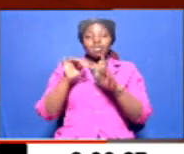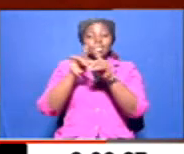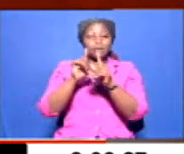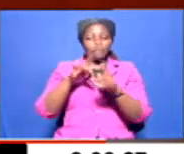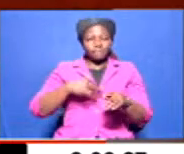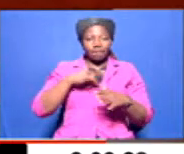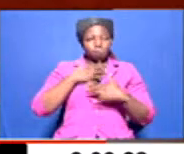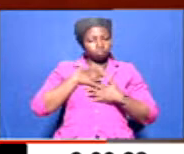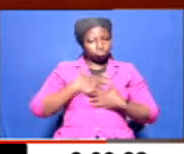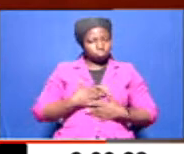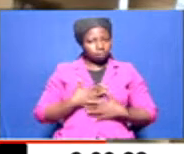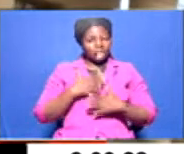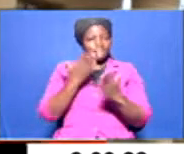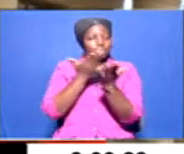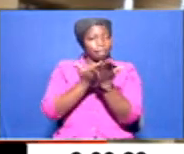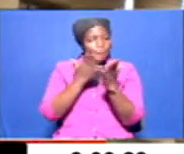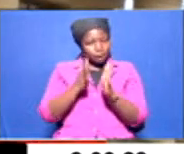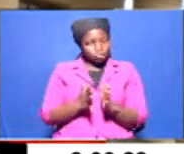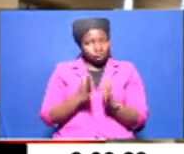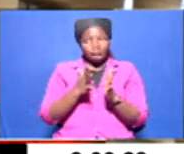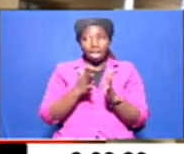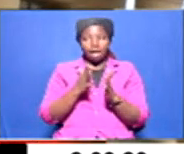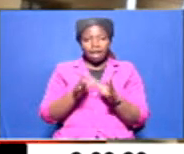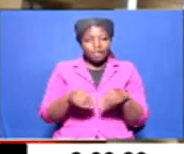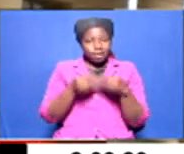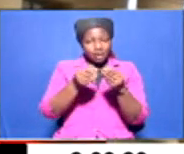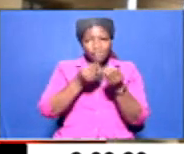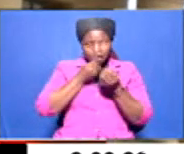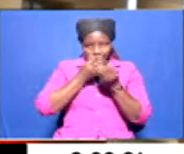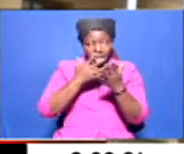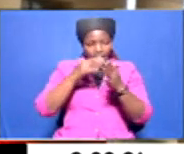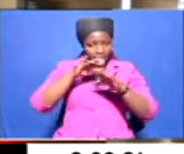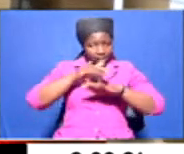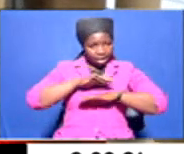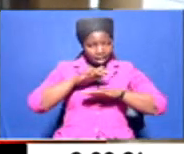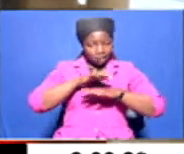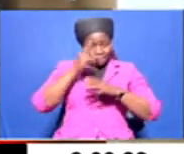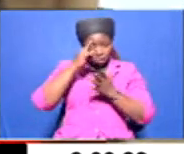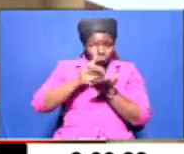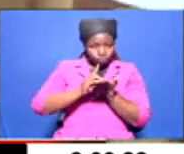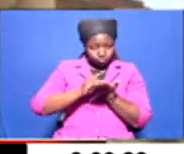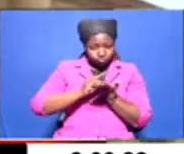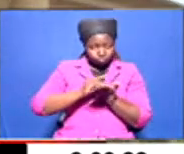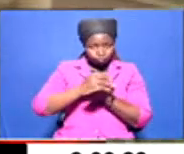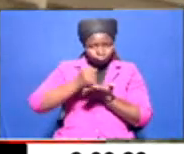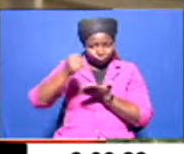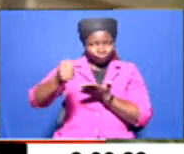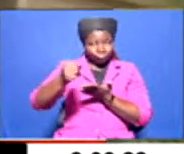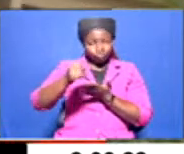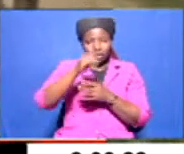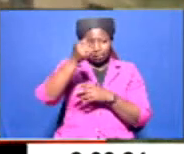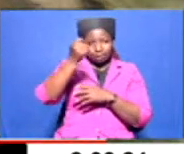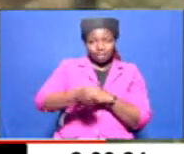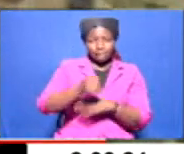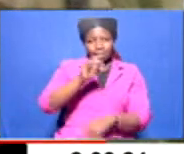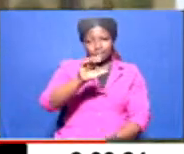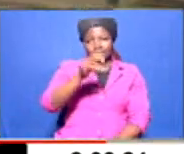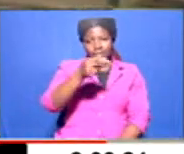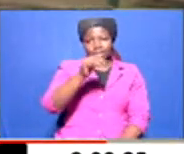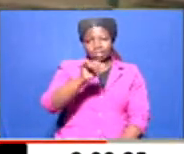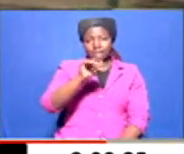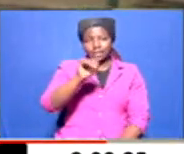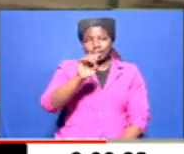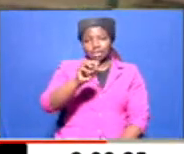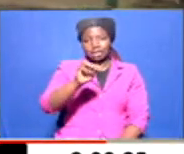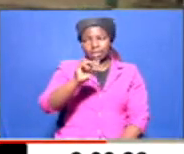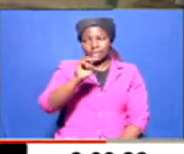that the petitioner disclosed sufficient grounds for the removal of Justice Chitembwe from office. Several petitions were filed against